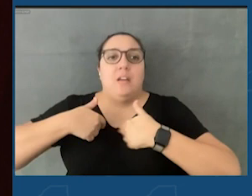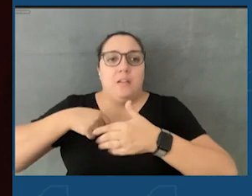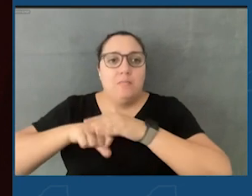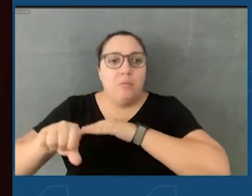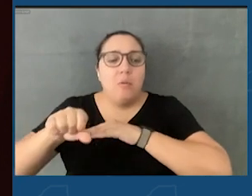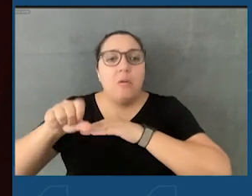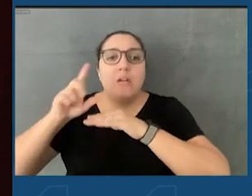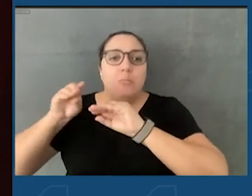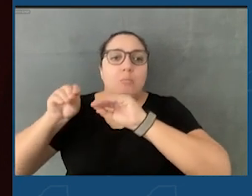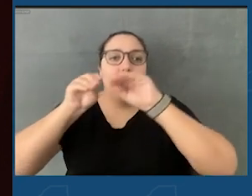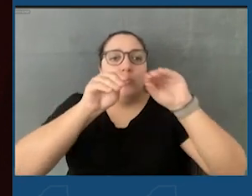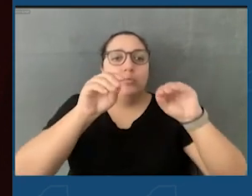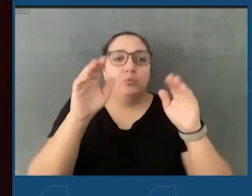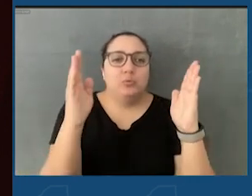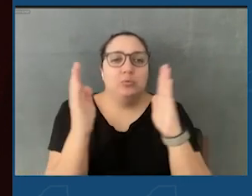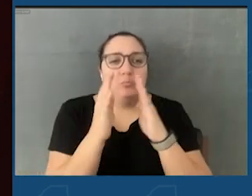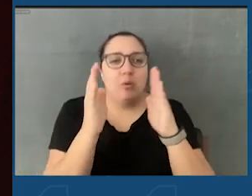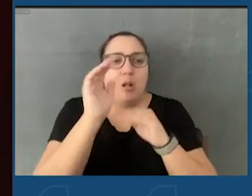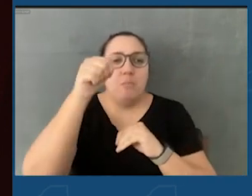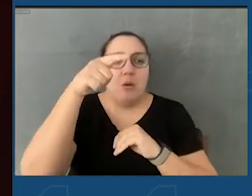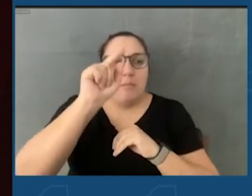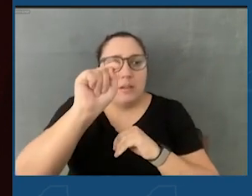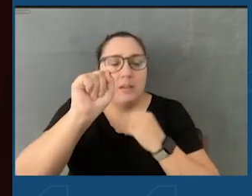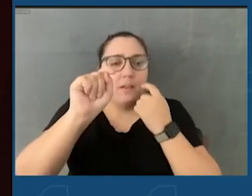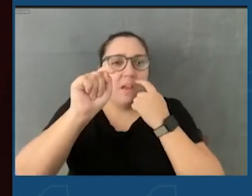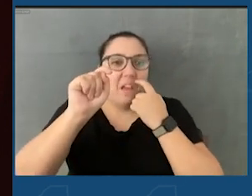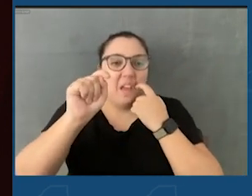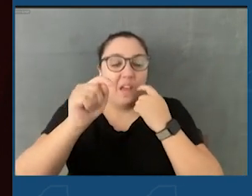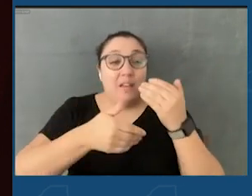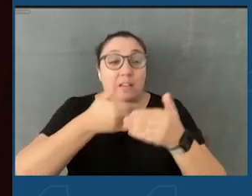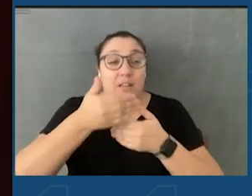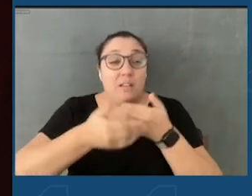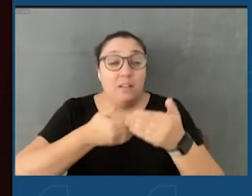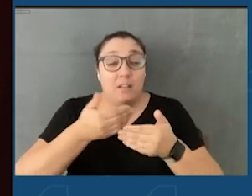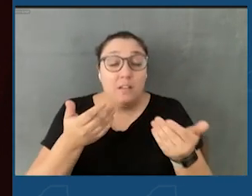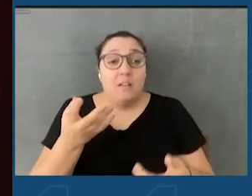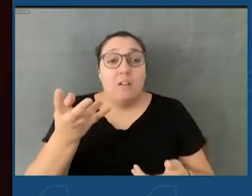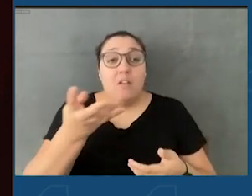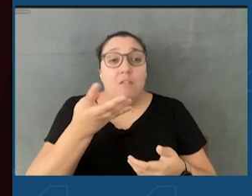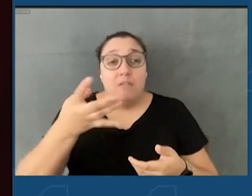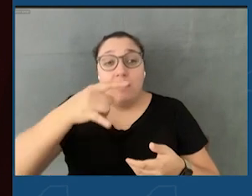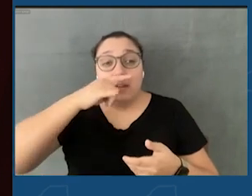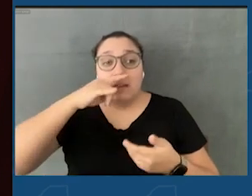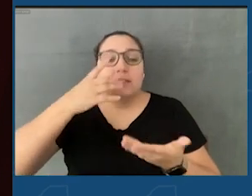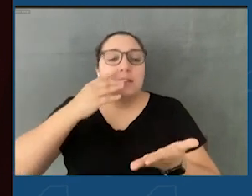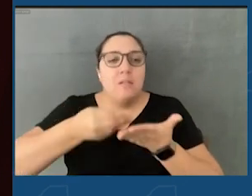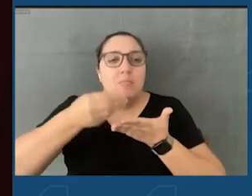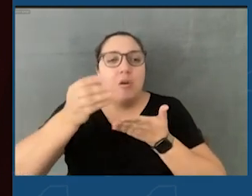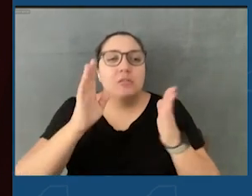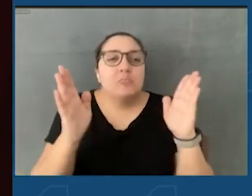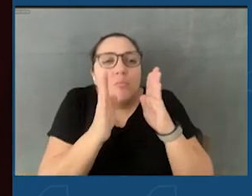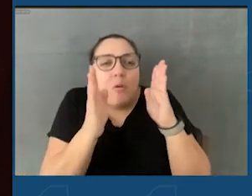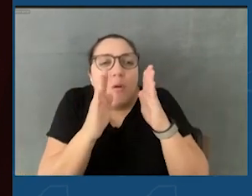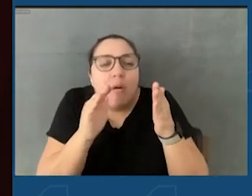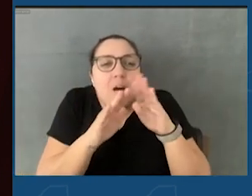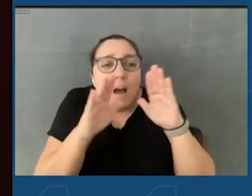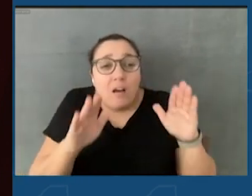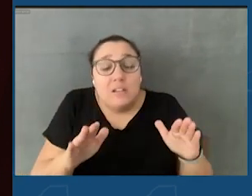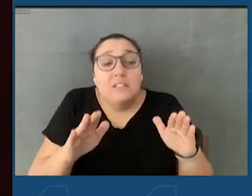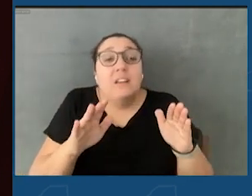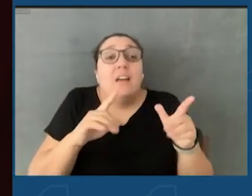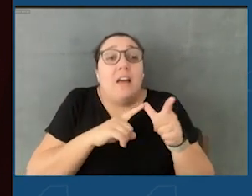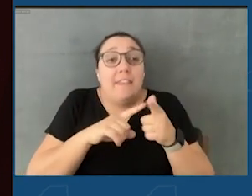plant. That was the next step. And then when there were 4 kids, they got a little Cape Cod house. And when there were 6 kids, I shared